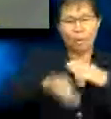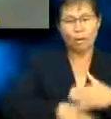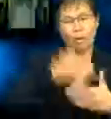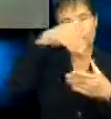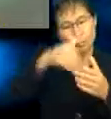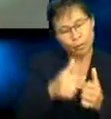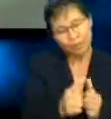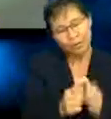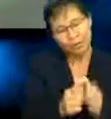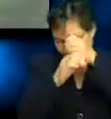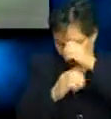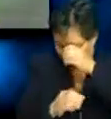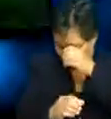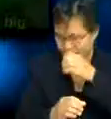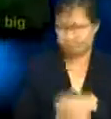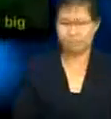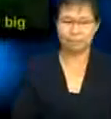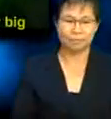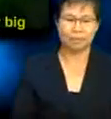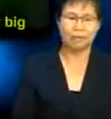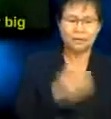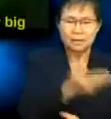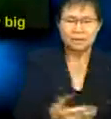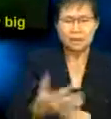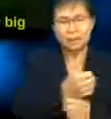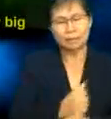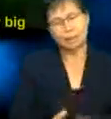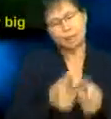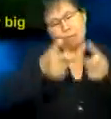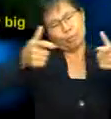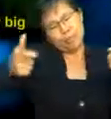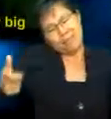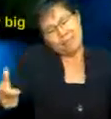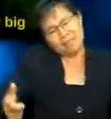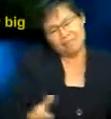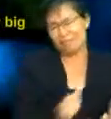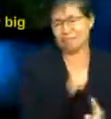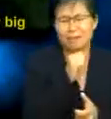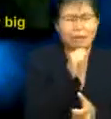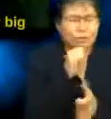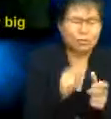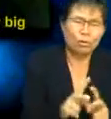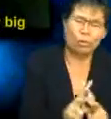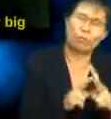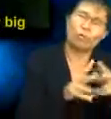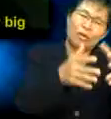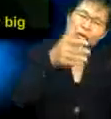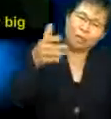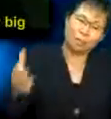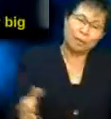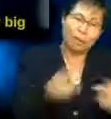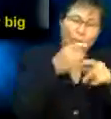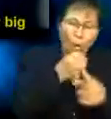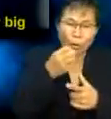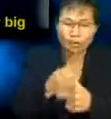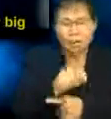a microscope. Things get to be so big. Not very